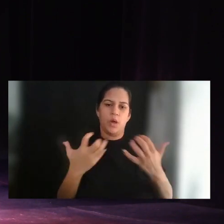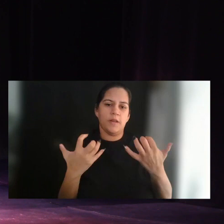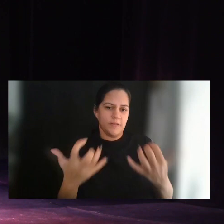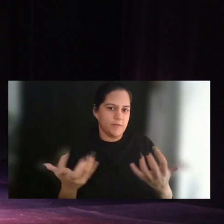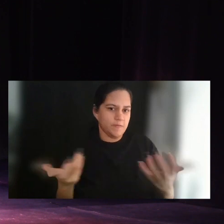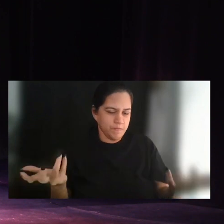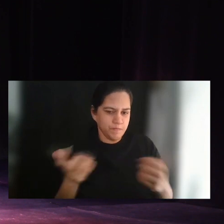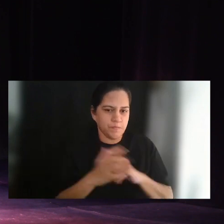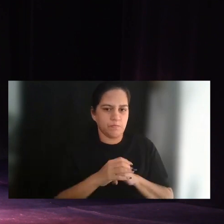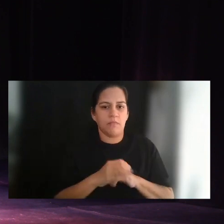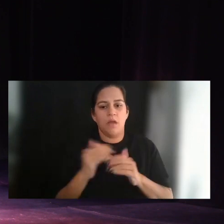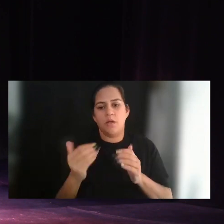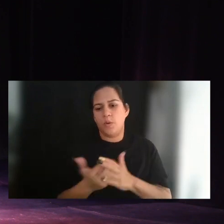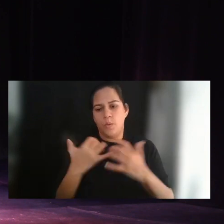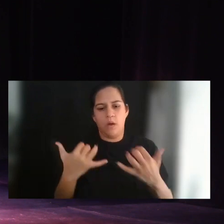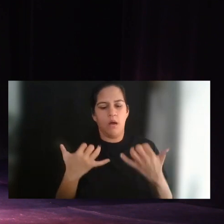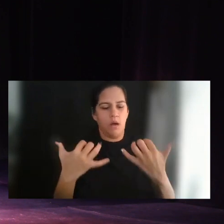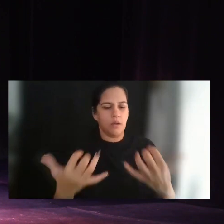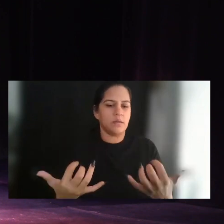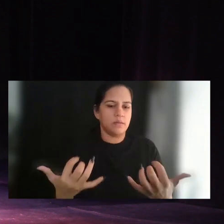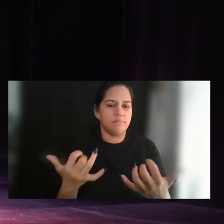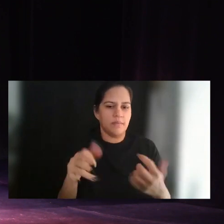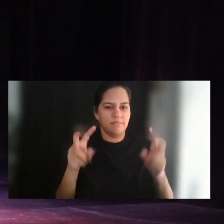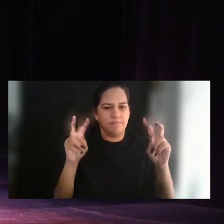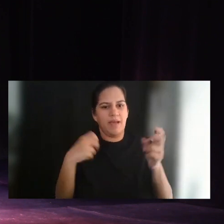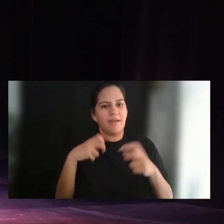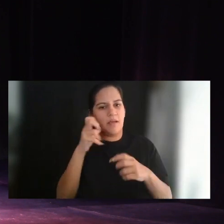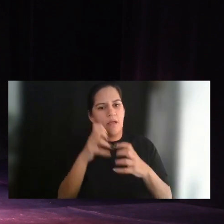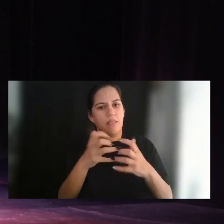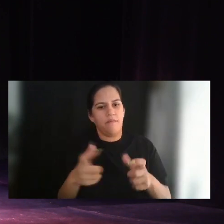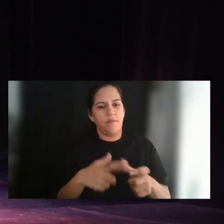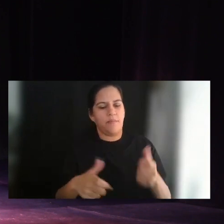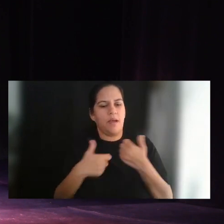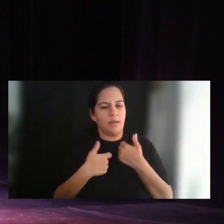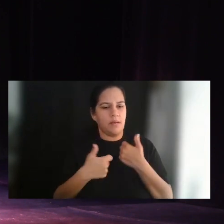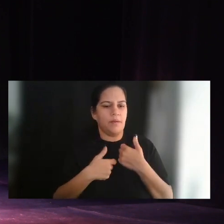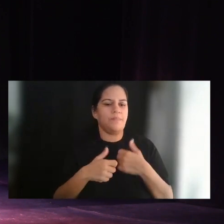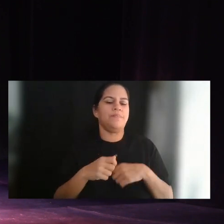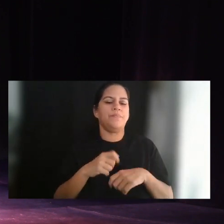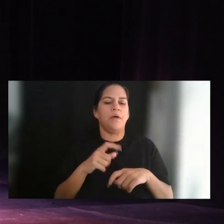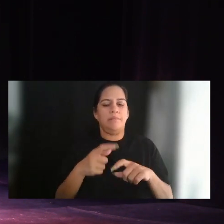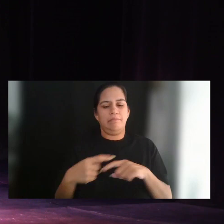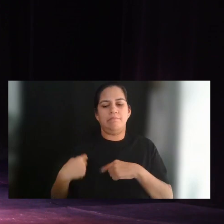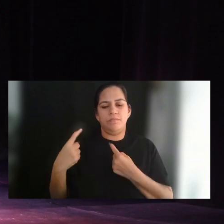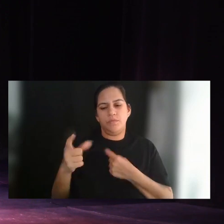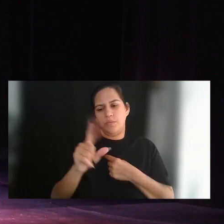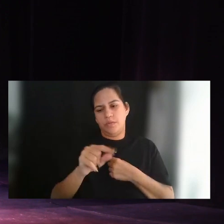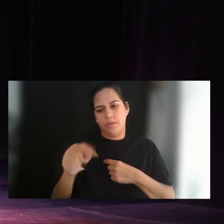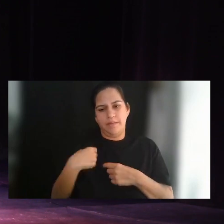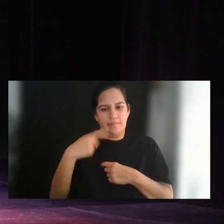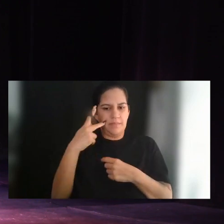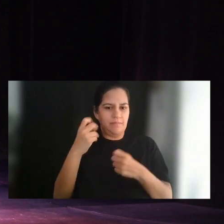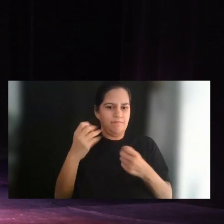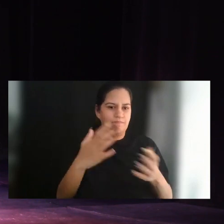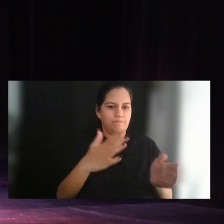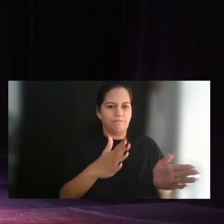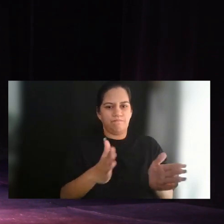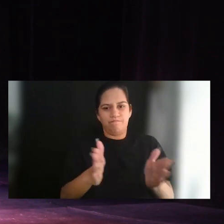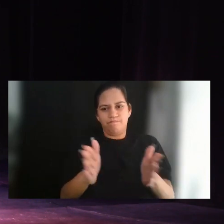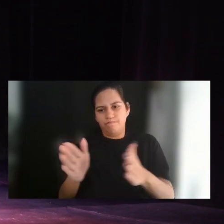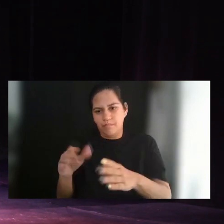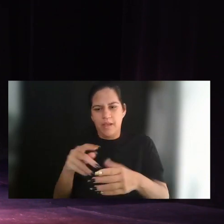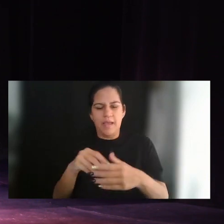audience is a term that I hear a lot in Canada. Since 2020, I've seen huge shifts in programming at local theaters and international